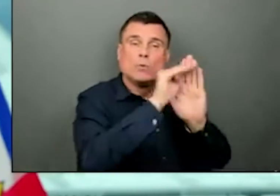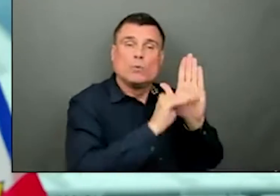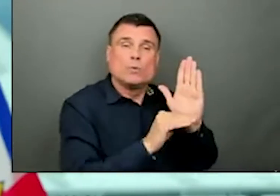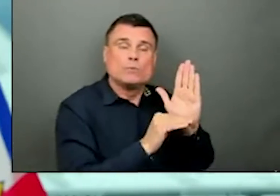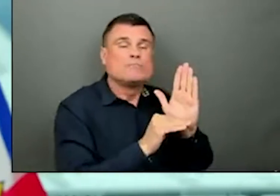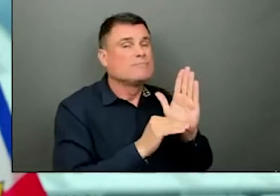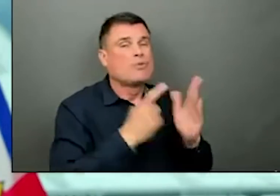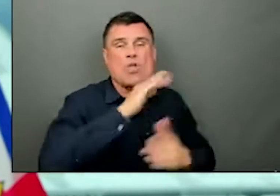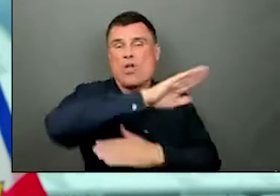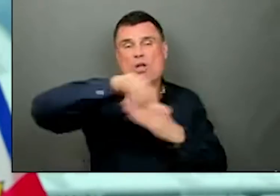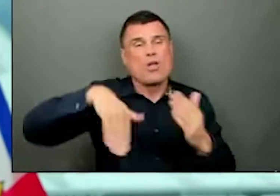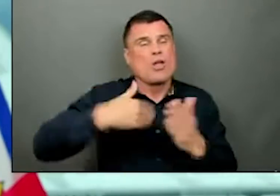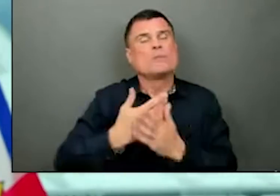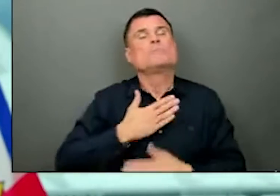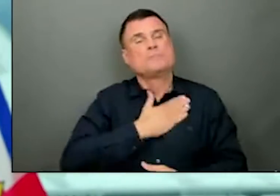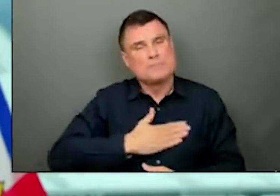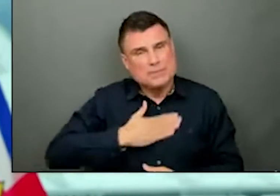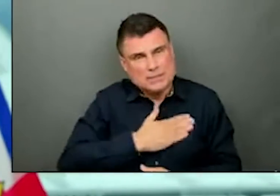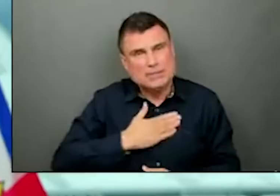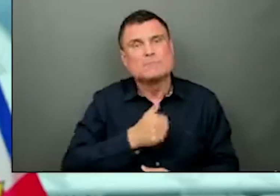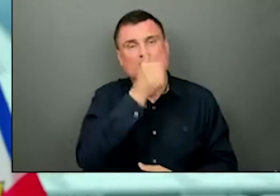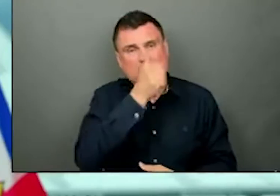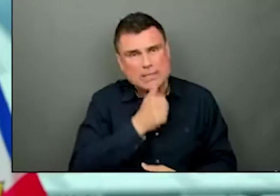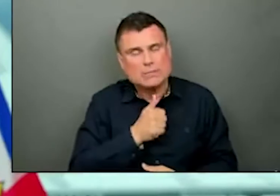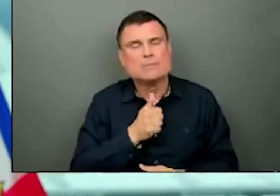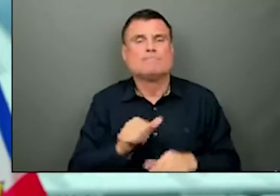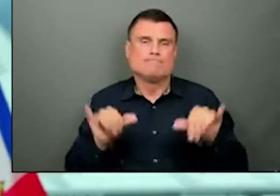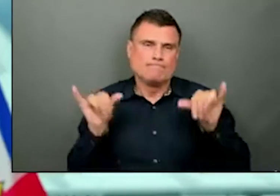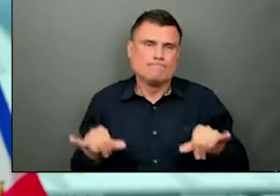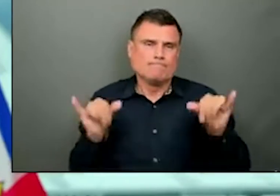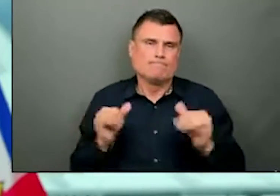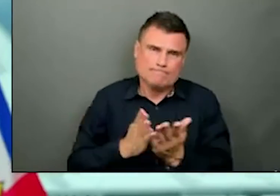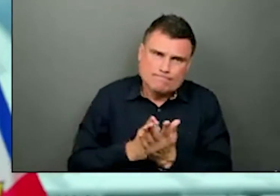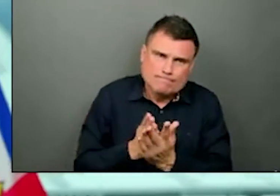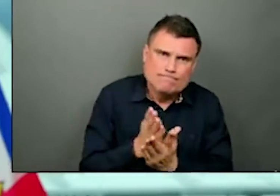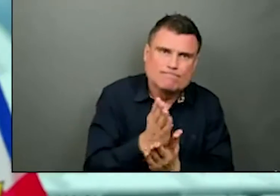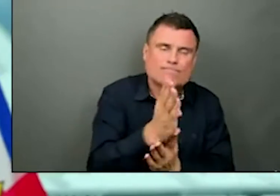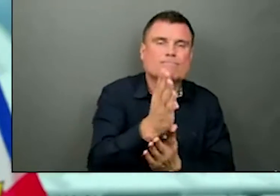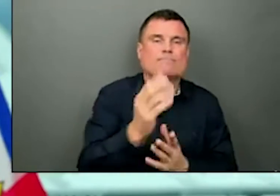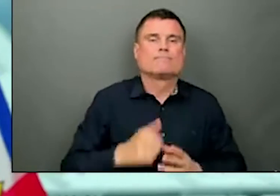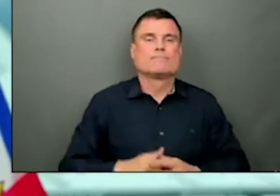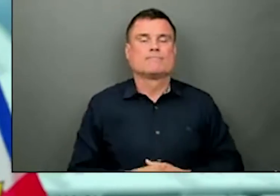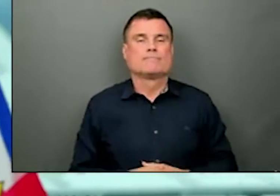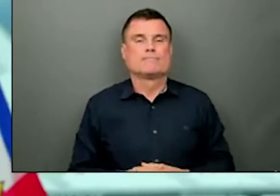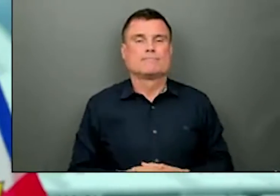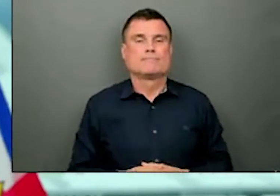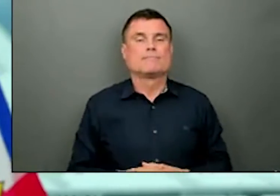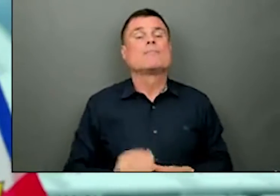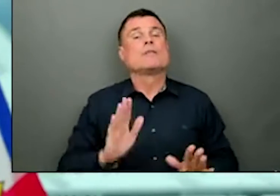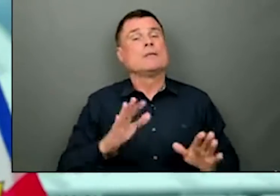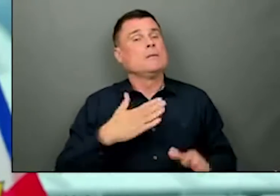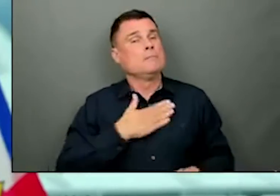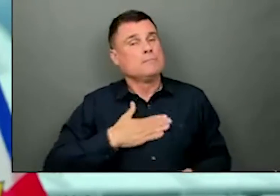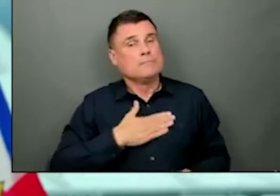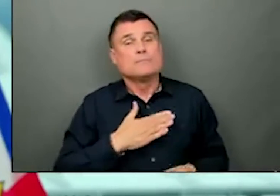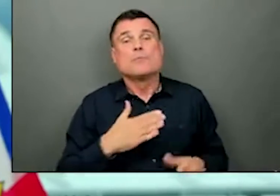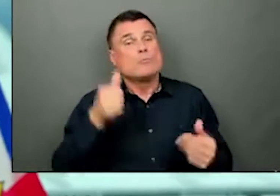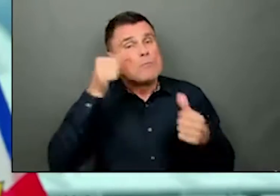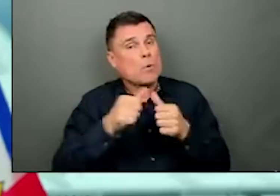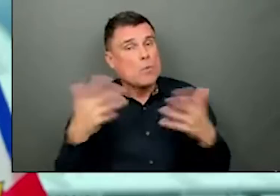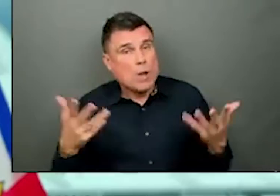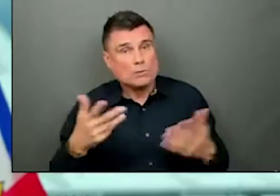few weeks as more and more vaccines are available. And we need to remember every day that we're getting